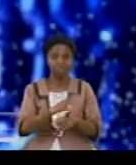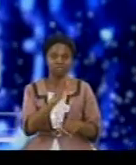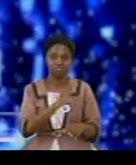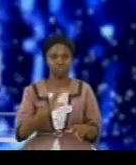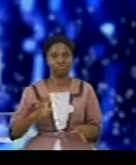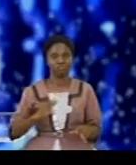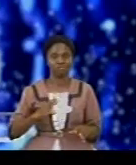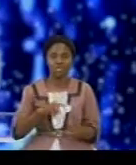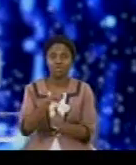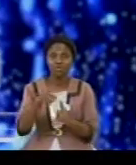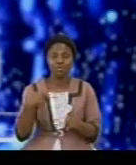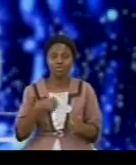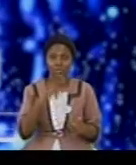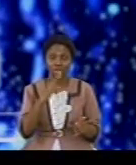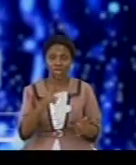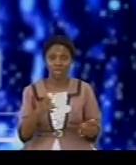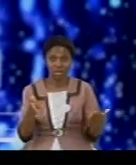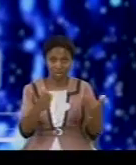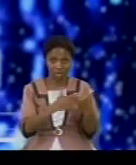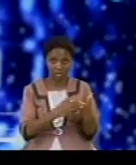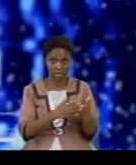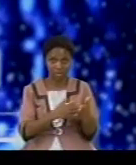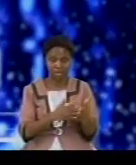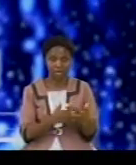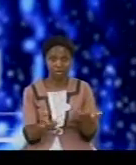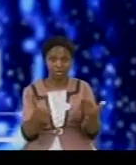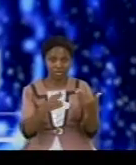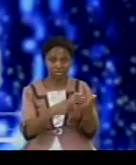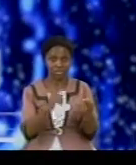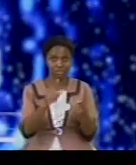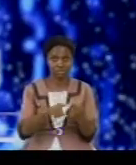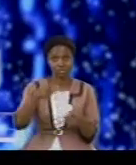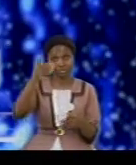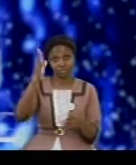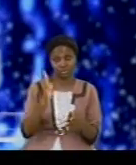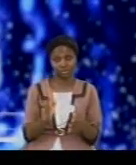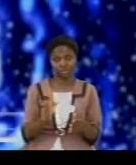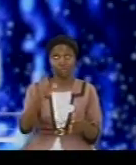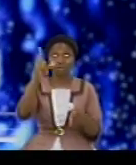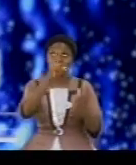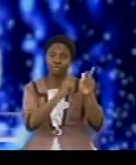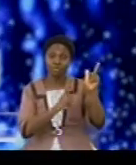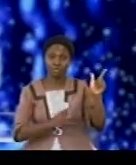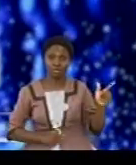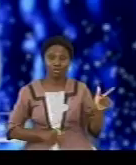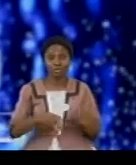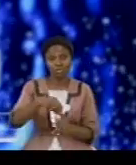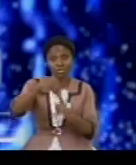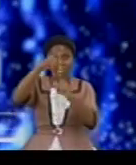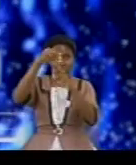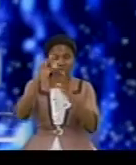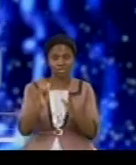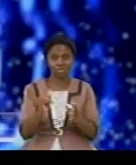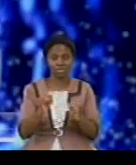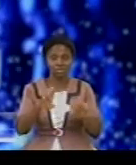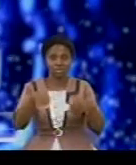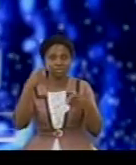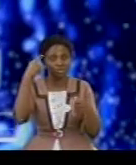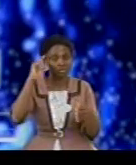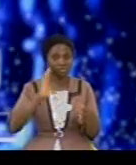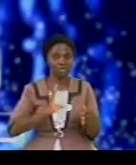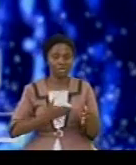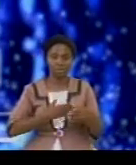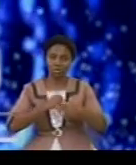unto God, the Lord specially provides for our protection. 2 Timothy chapter 4,